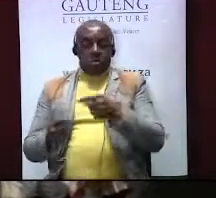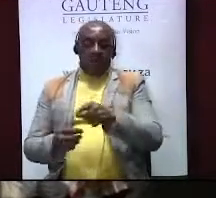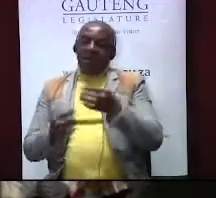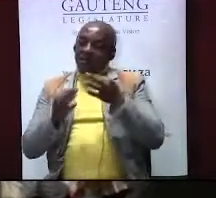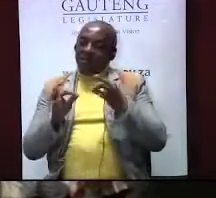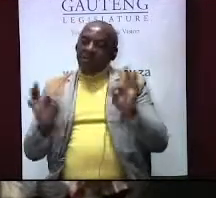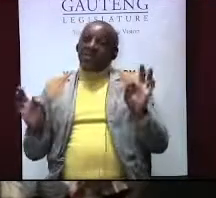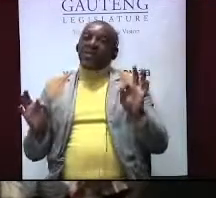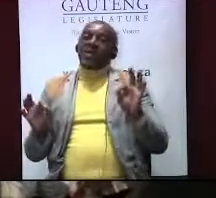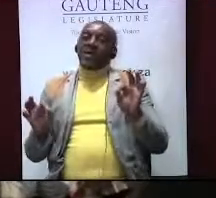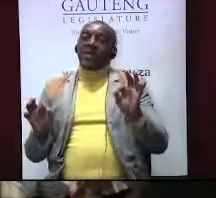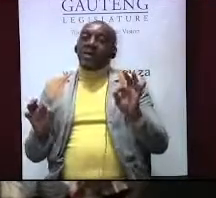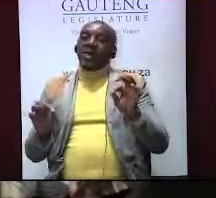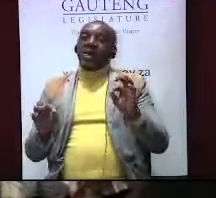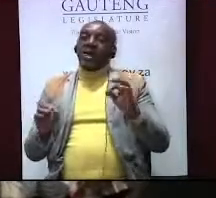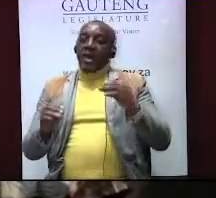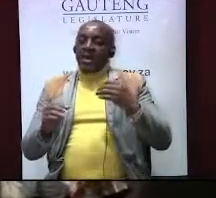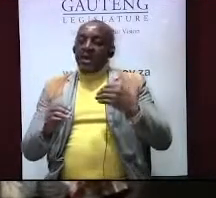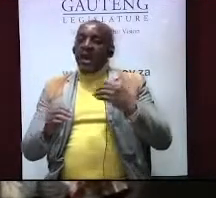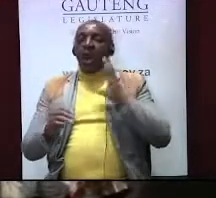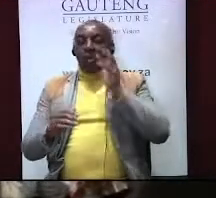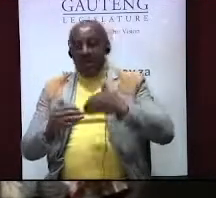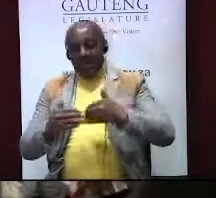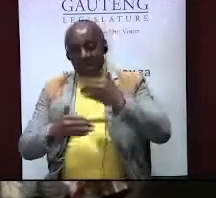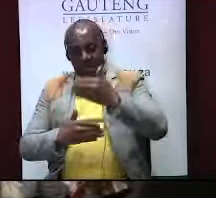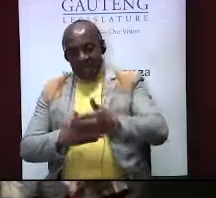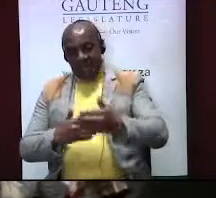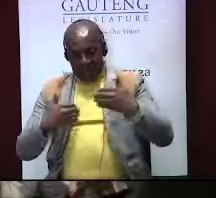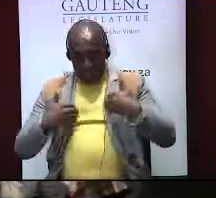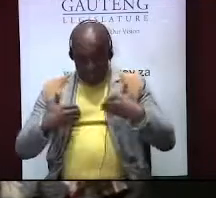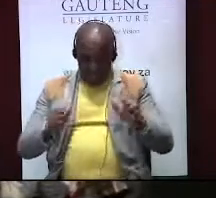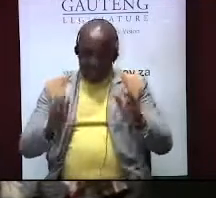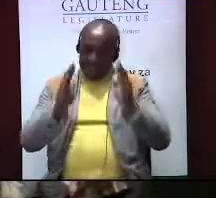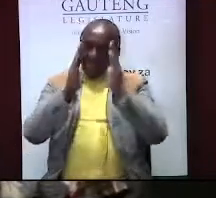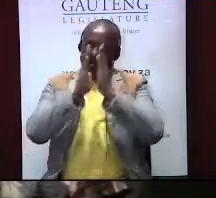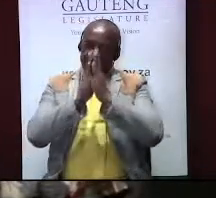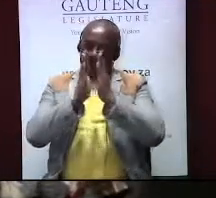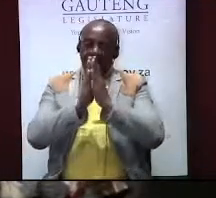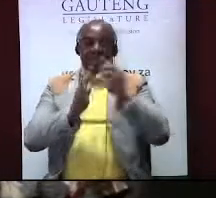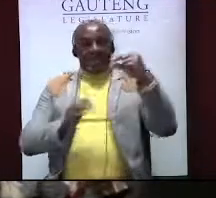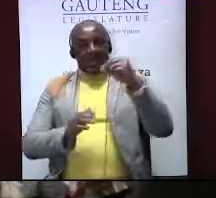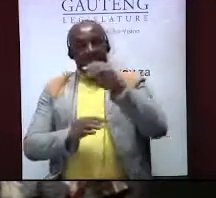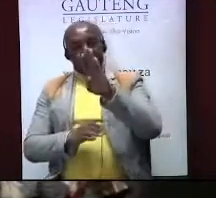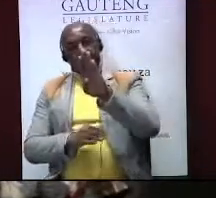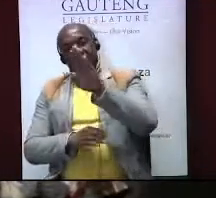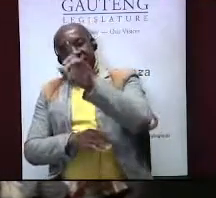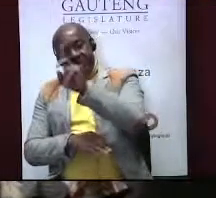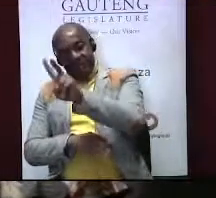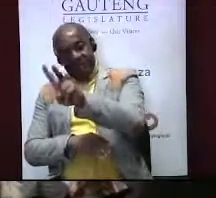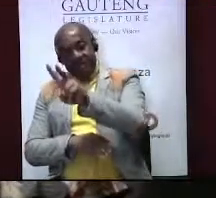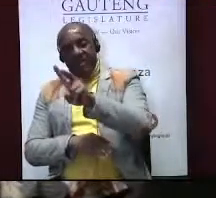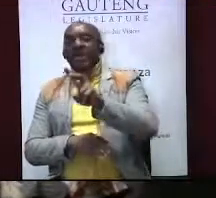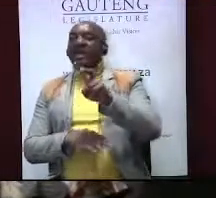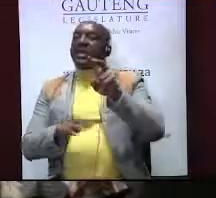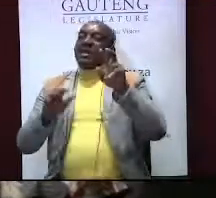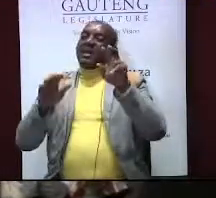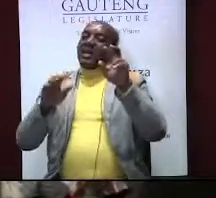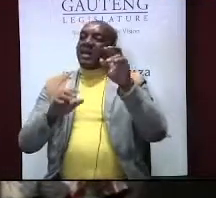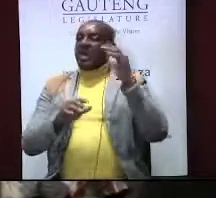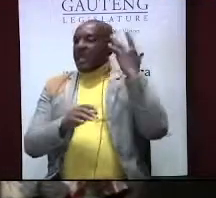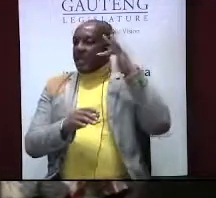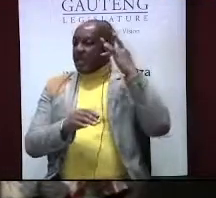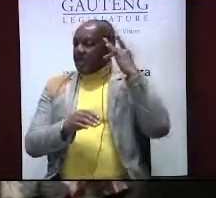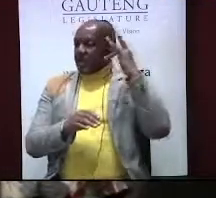and then we keep in the church for the missionaries. Be it gender, be it violent, be it greenhouses, be it